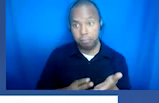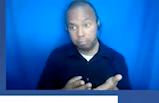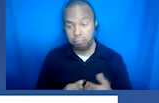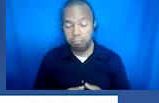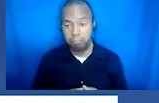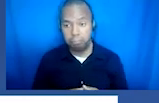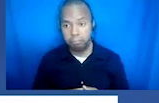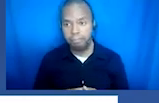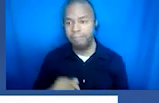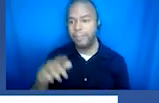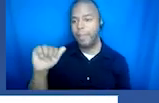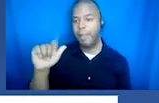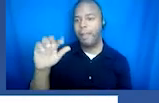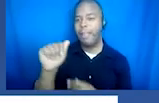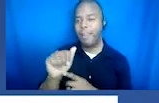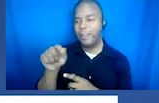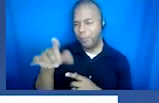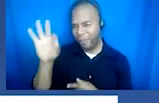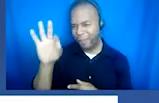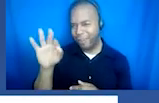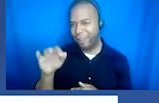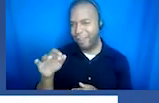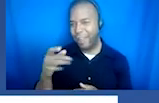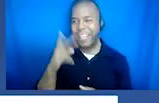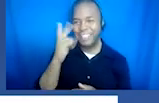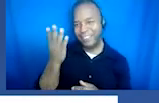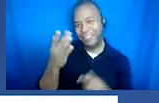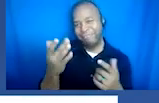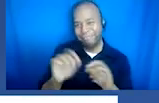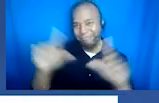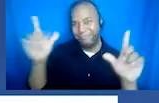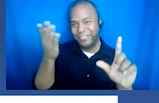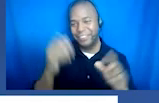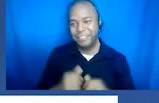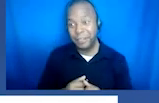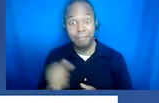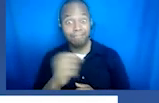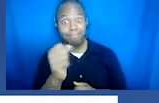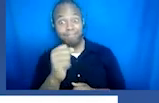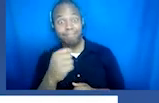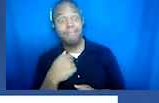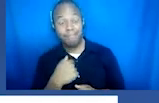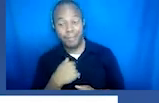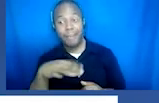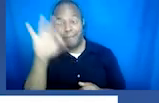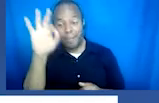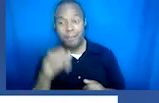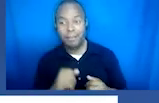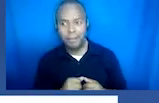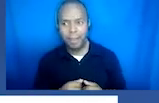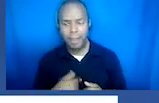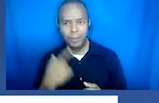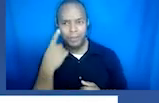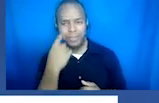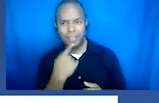Alana, did you find yours? You're the person on my screen, so that's why I'm talking to you. Yeah, no, I did find mine, and I was just saying that